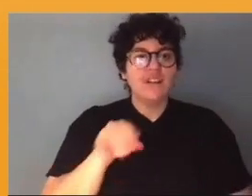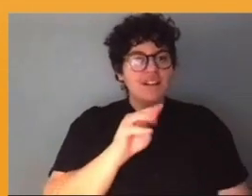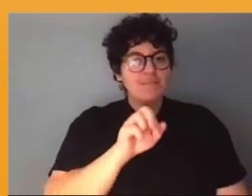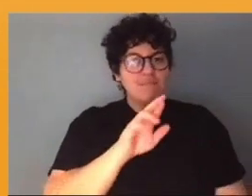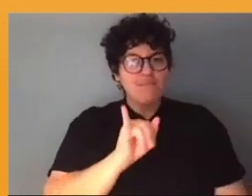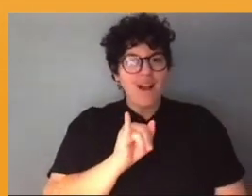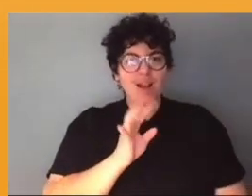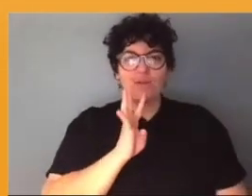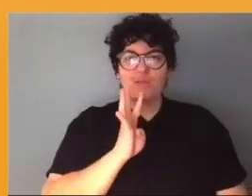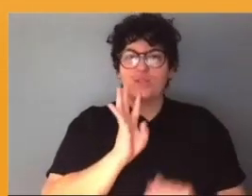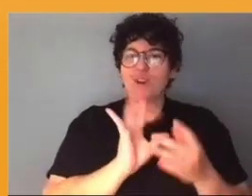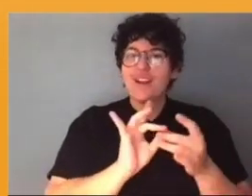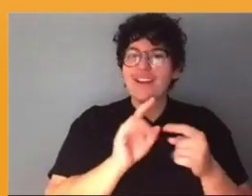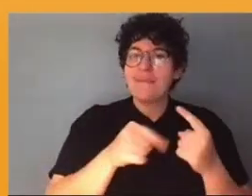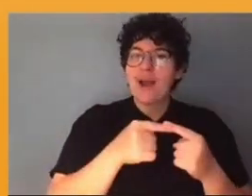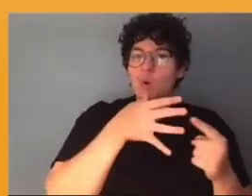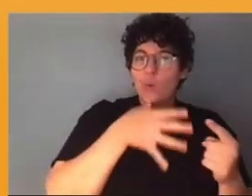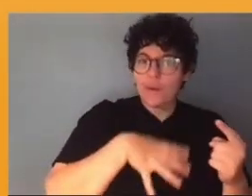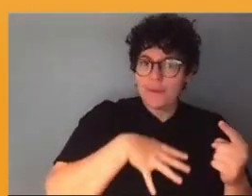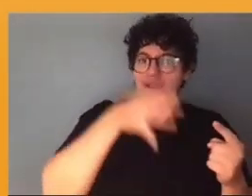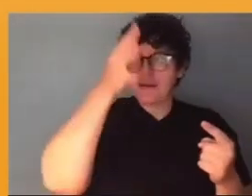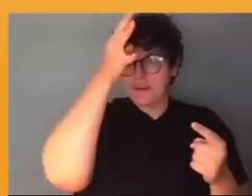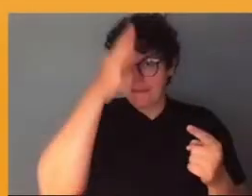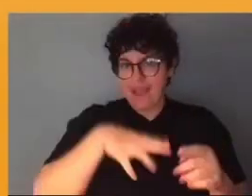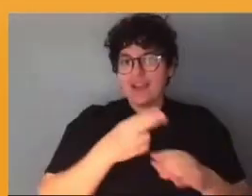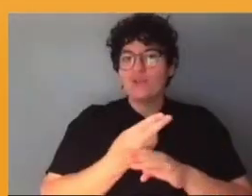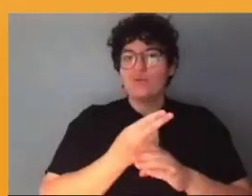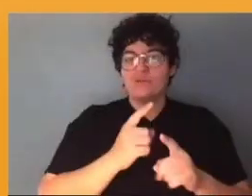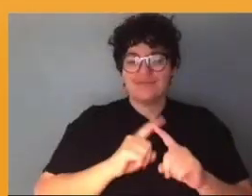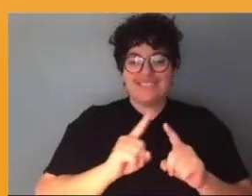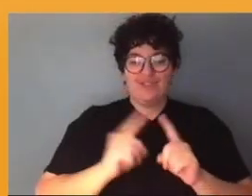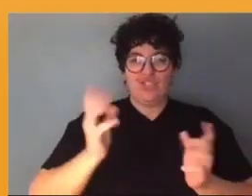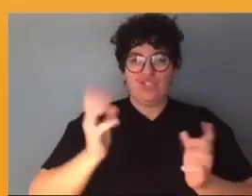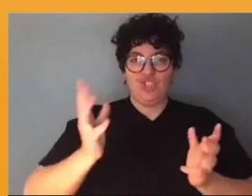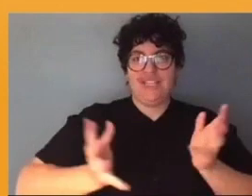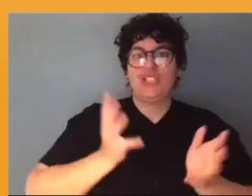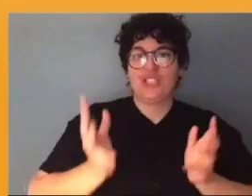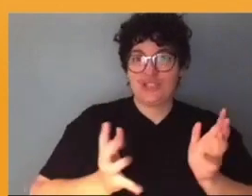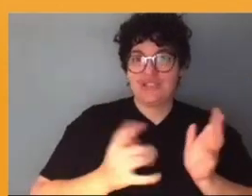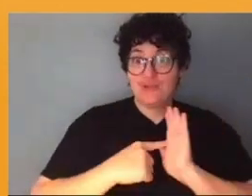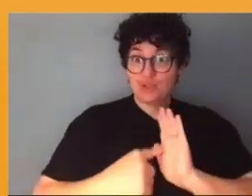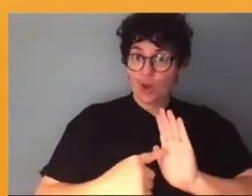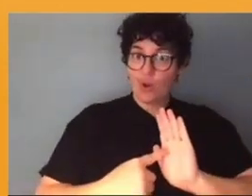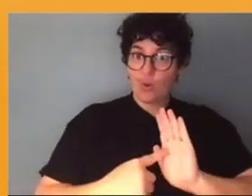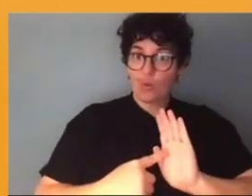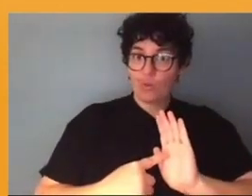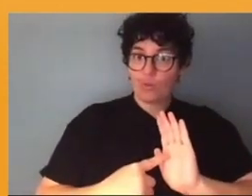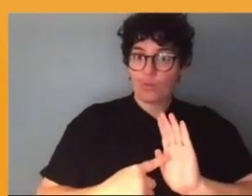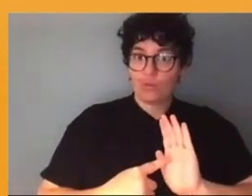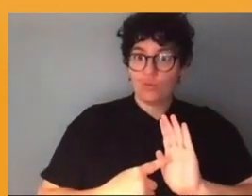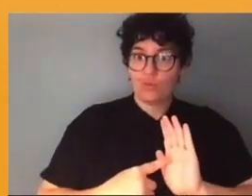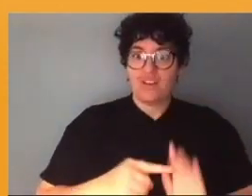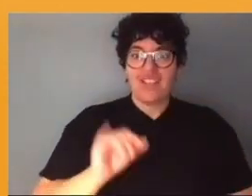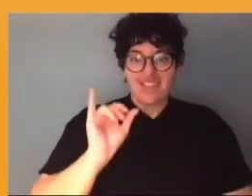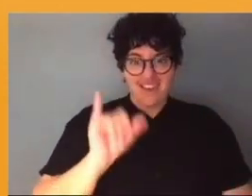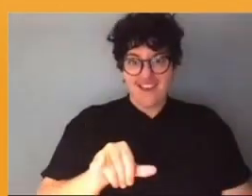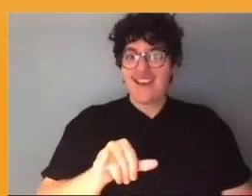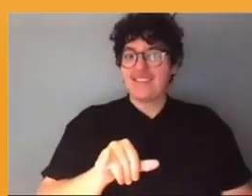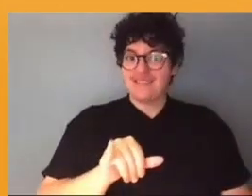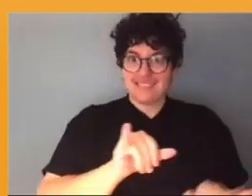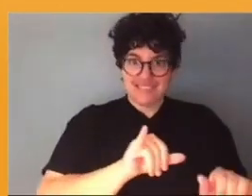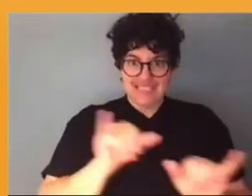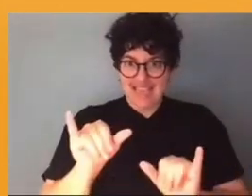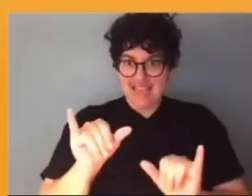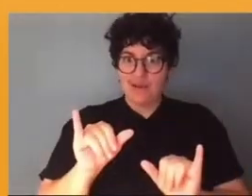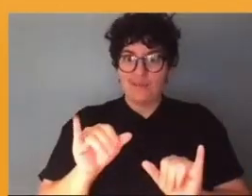men use different gestures to depict that, and that inspires a reaction out of